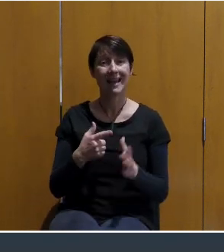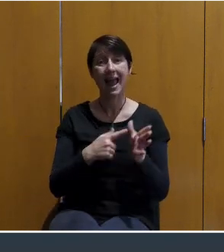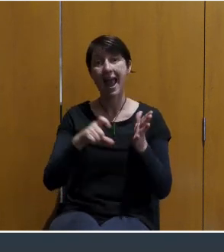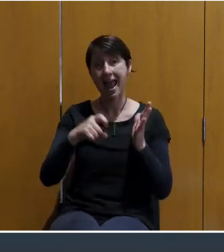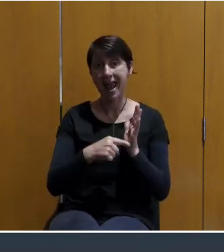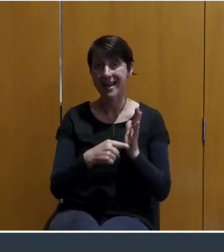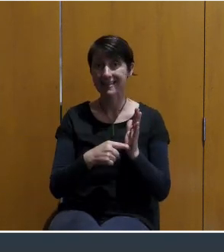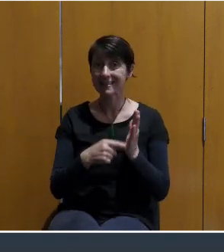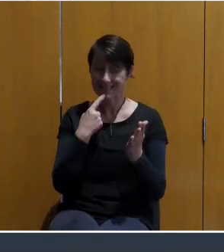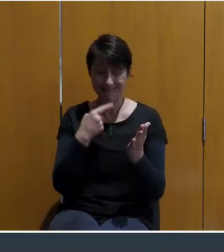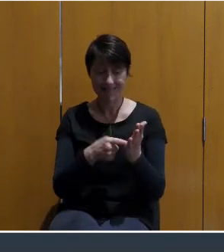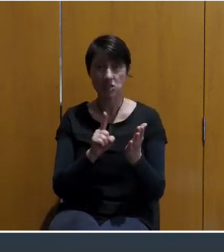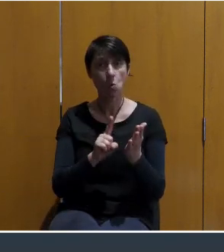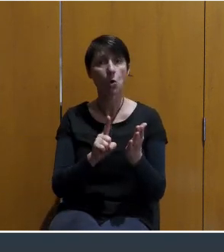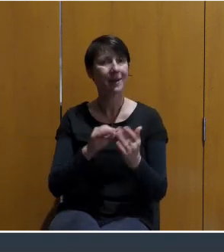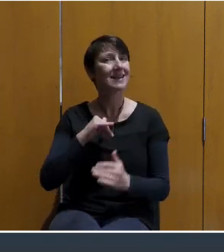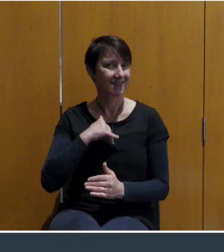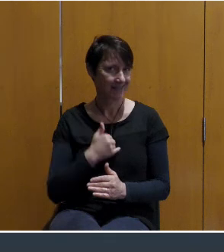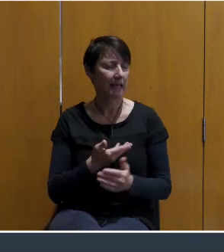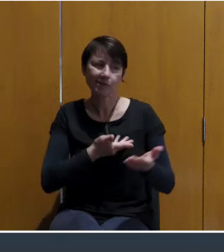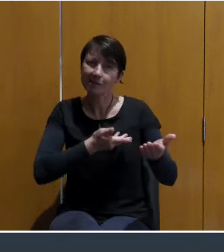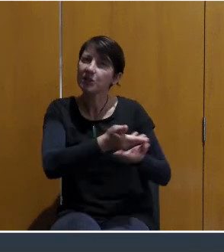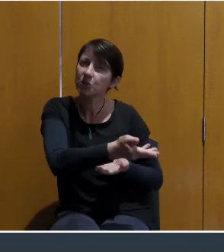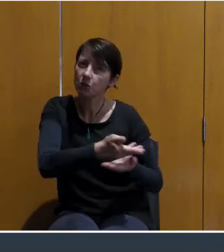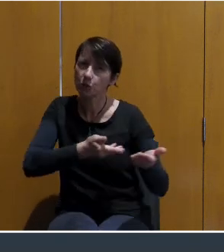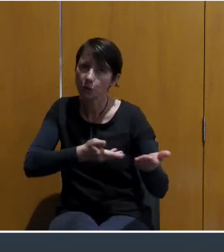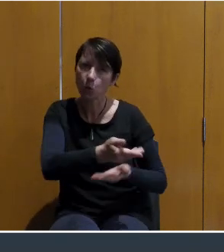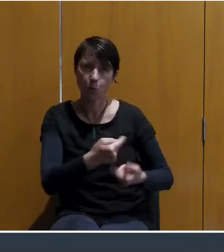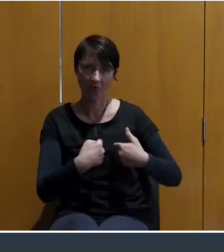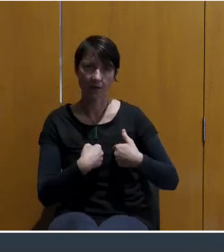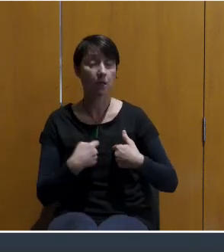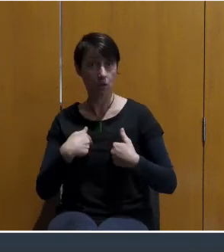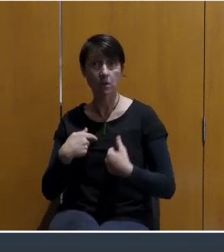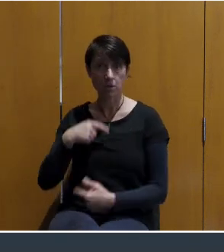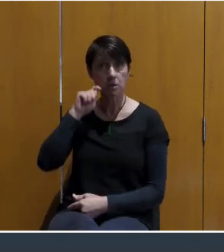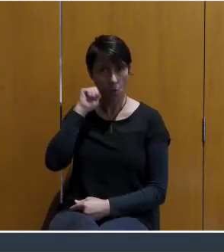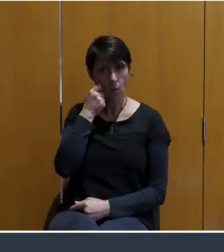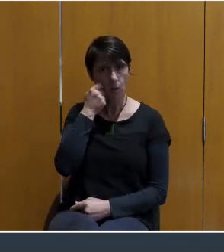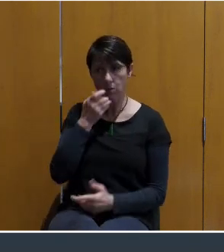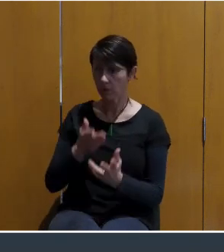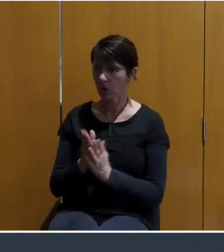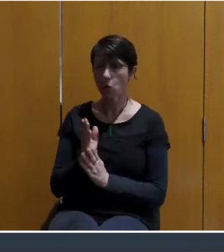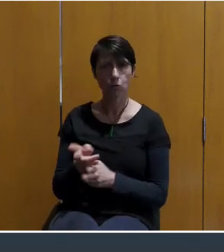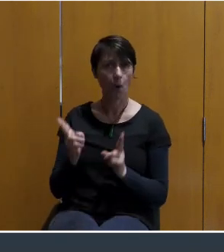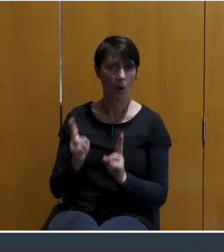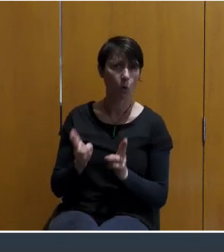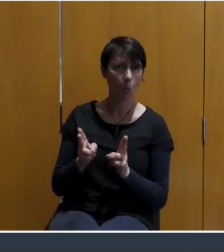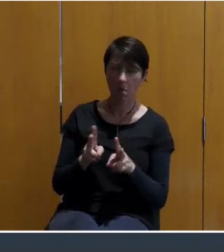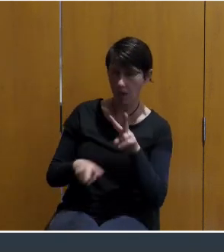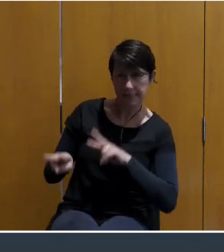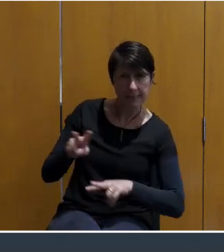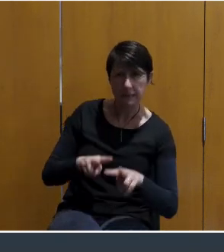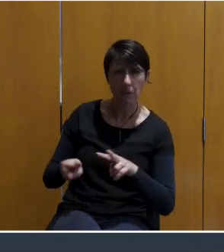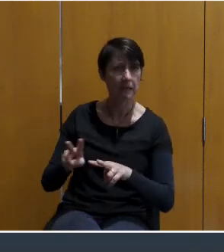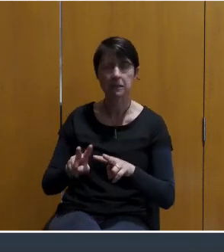to consult. So we would go through our usual assessment of the consultation needs of making such a change like